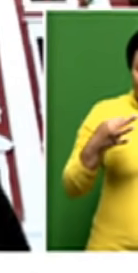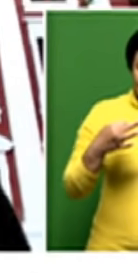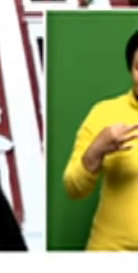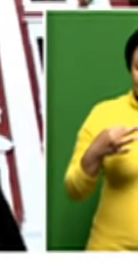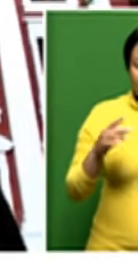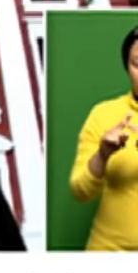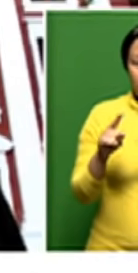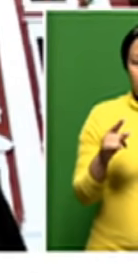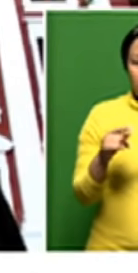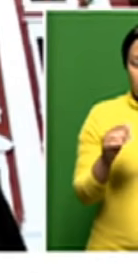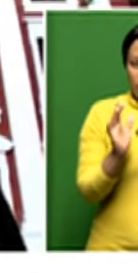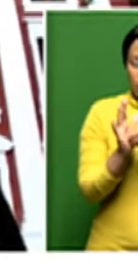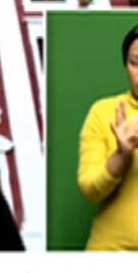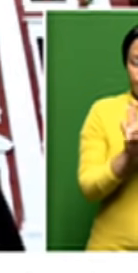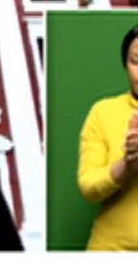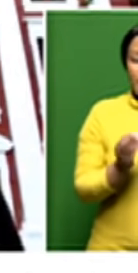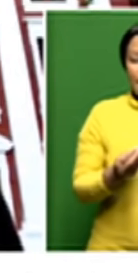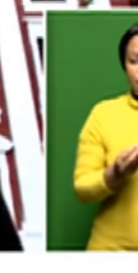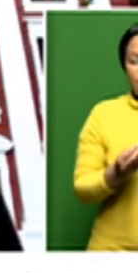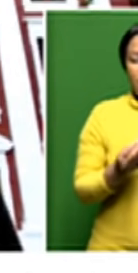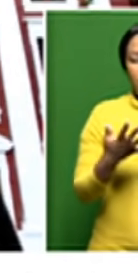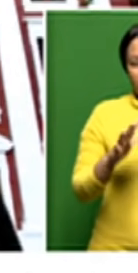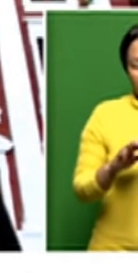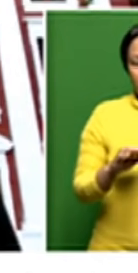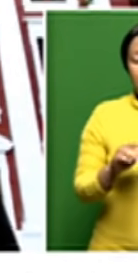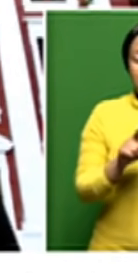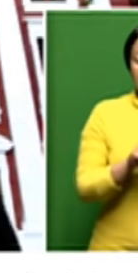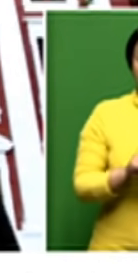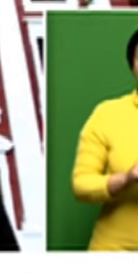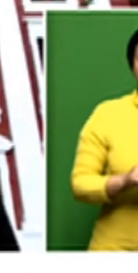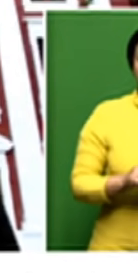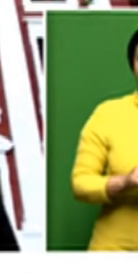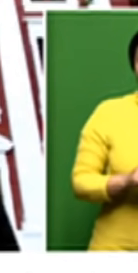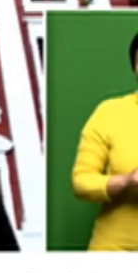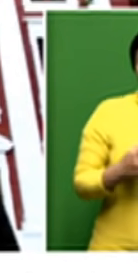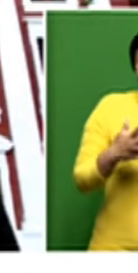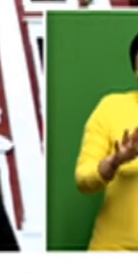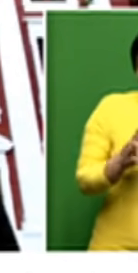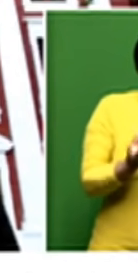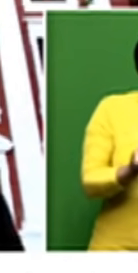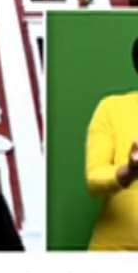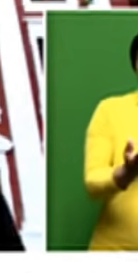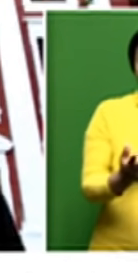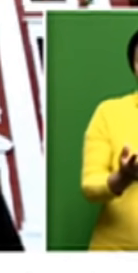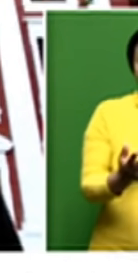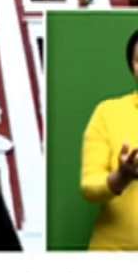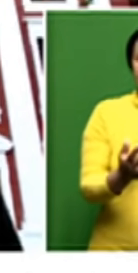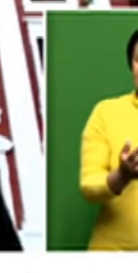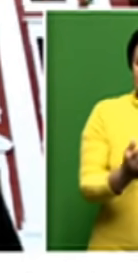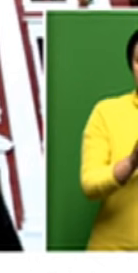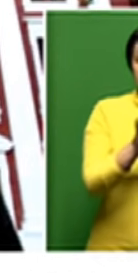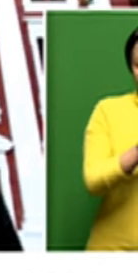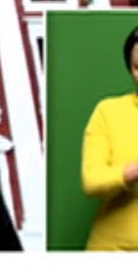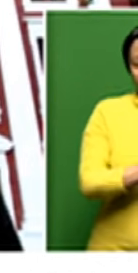are on record, and as the Speaker has also indicated with the National Council of Provinces Chairperson, that there was definitely room for